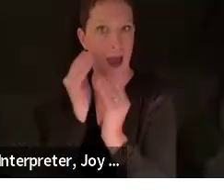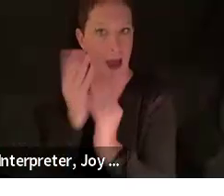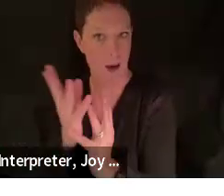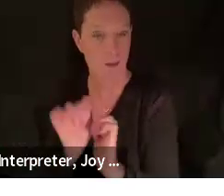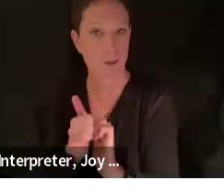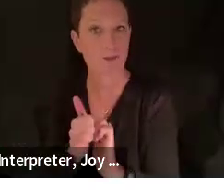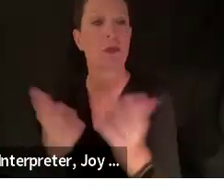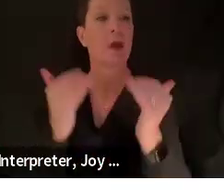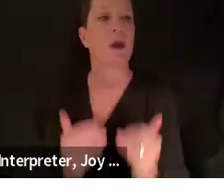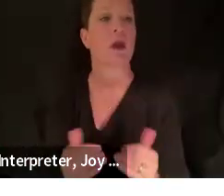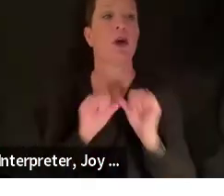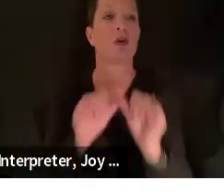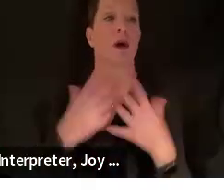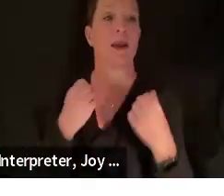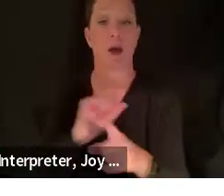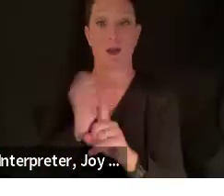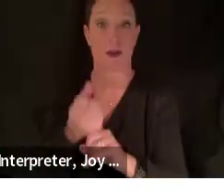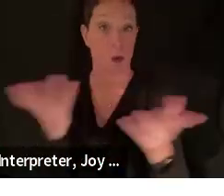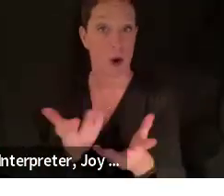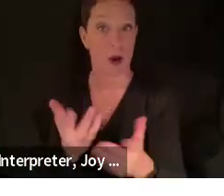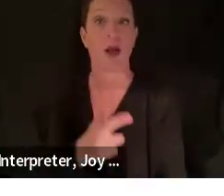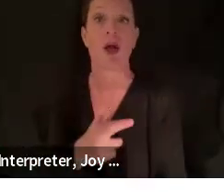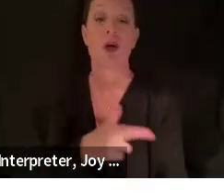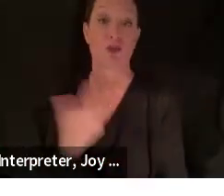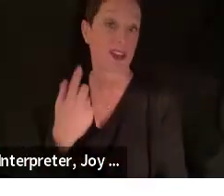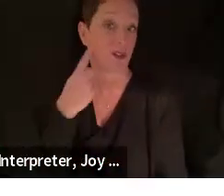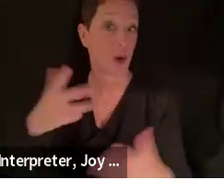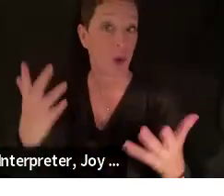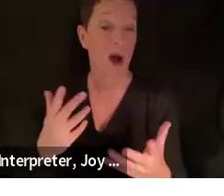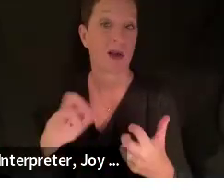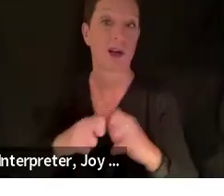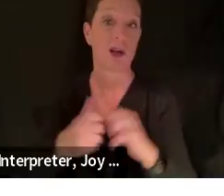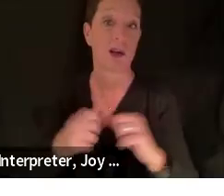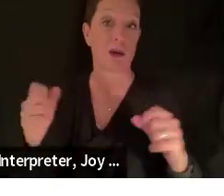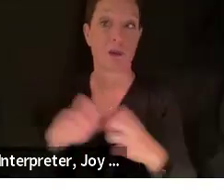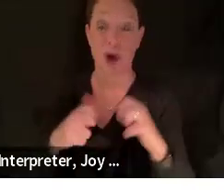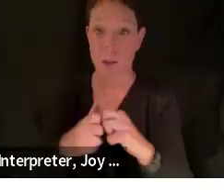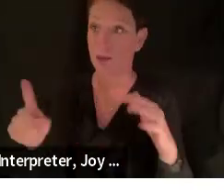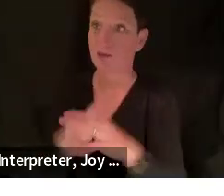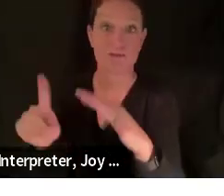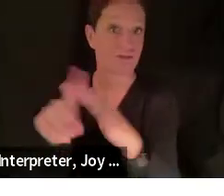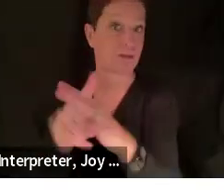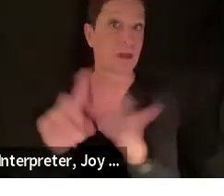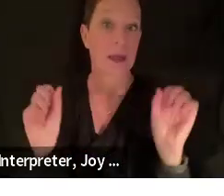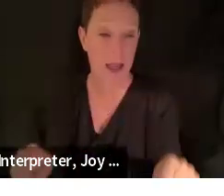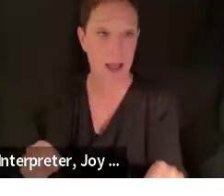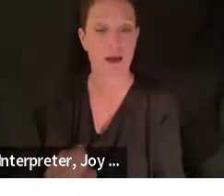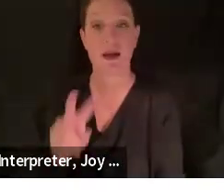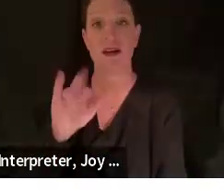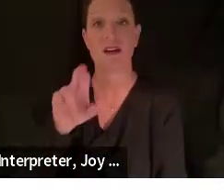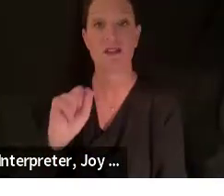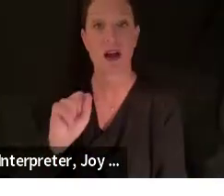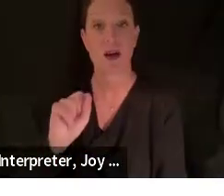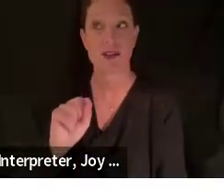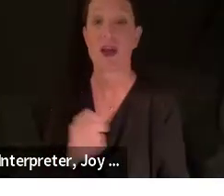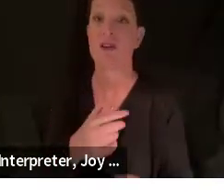People with certain chronic health conditions are at risk of complications from respiratory viruses. Viruses can